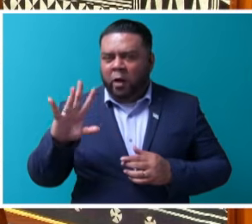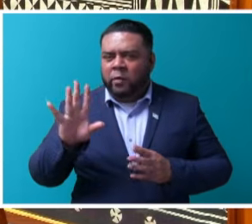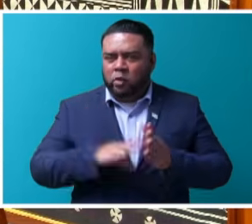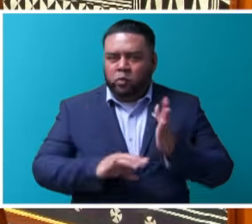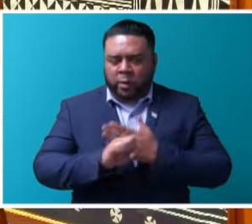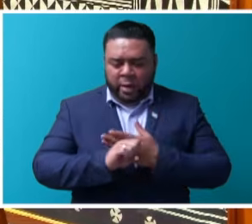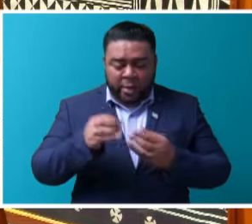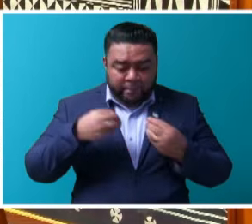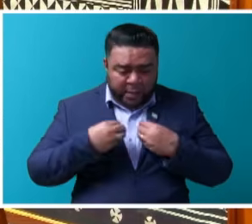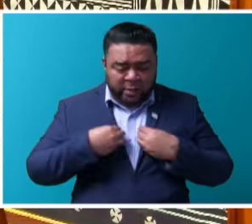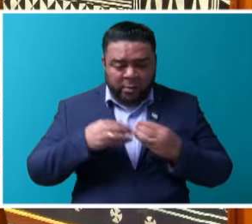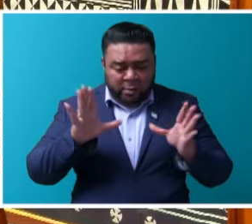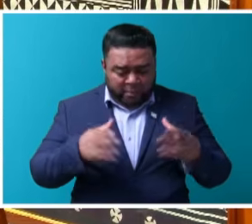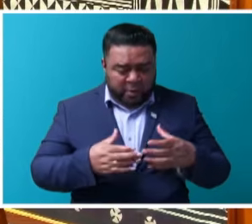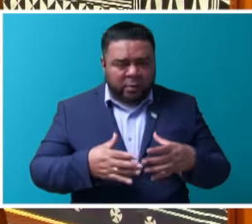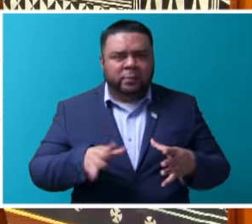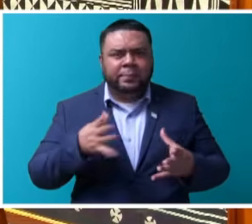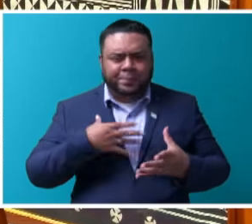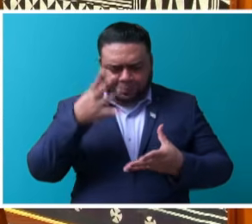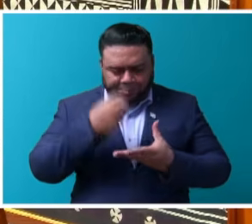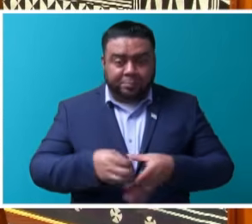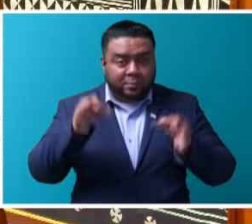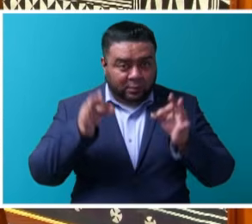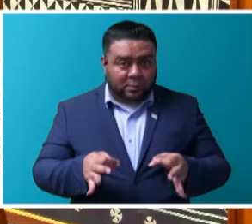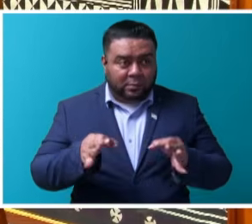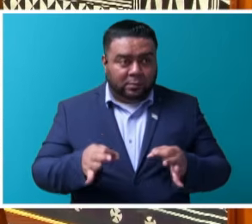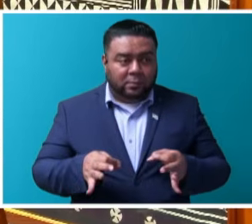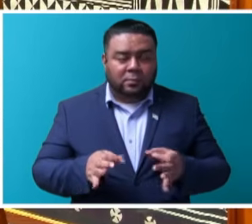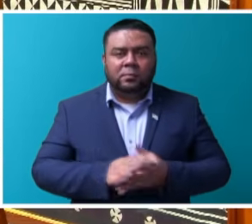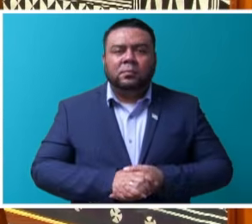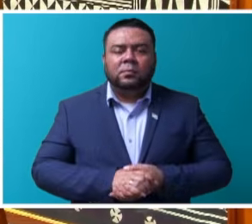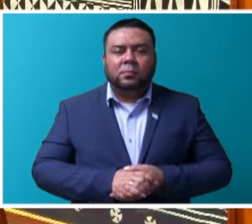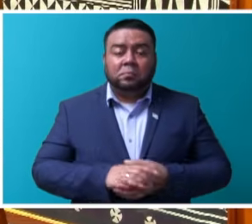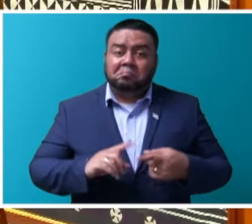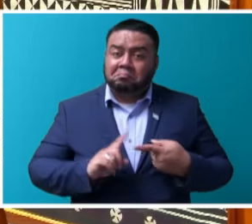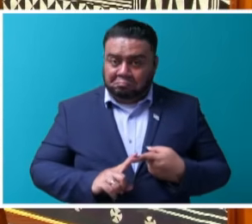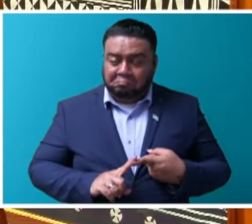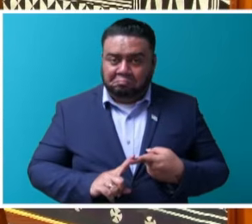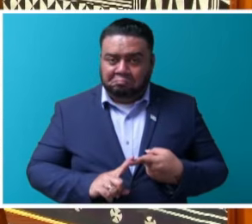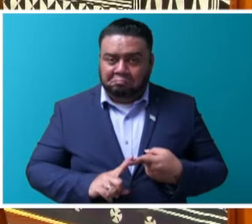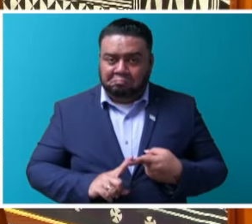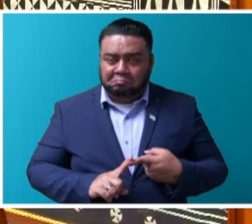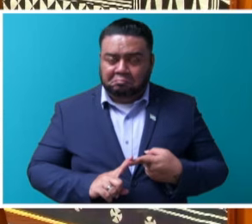the Business Committee reached a unanimous decision on the following matters.